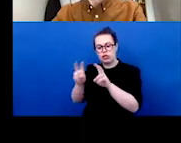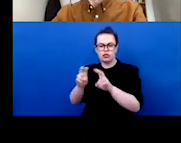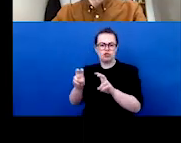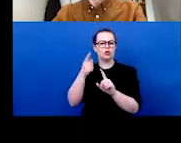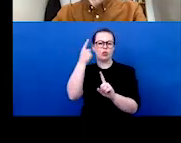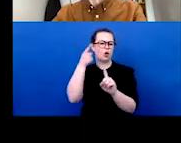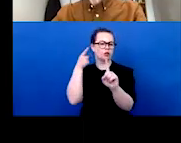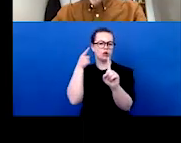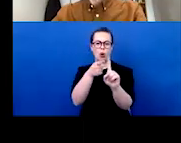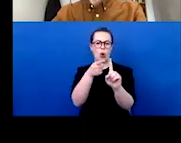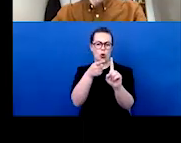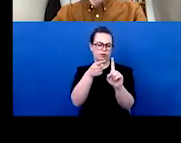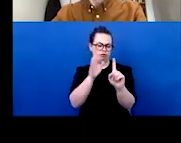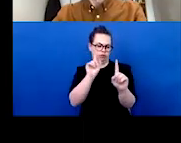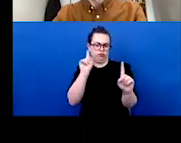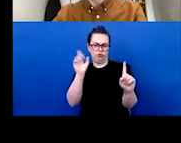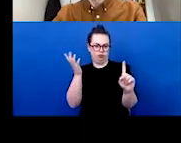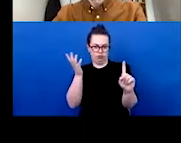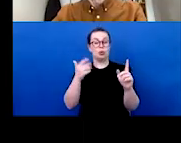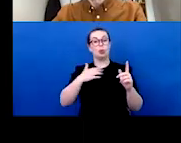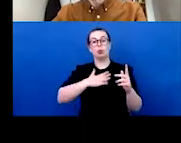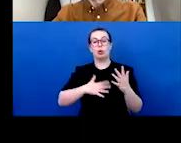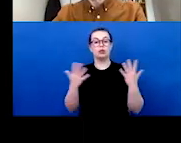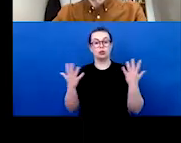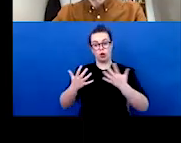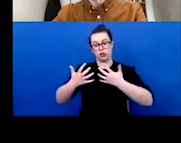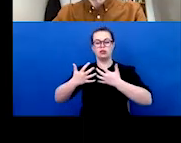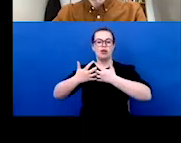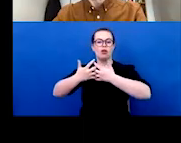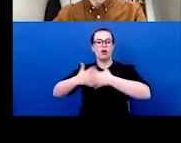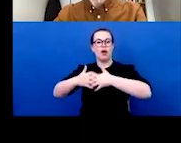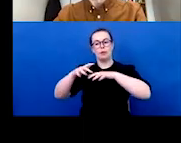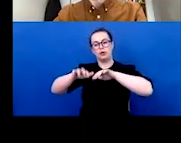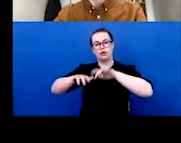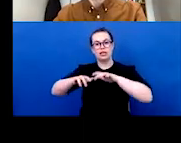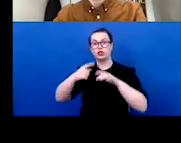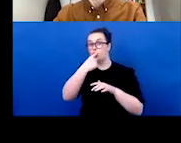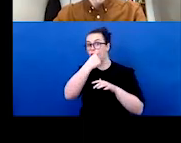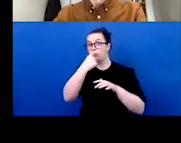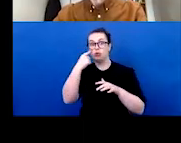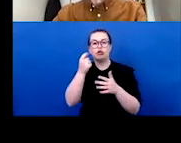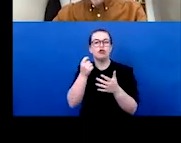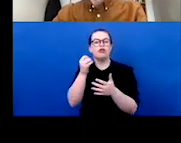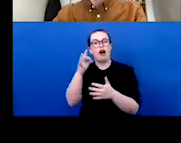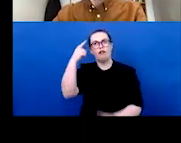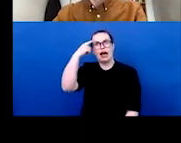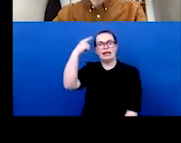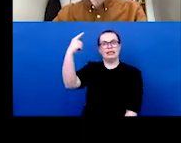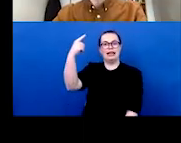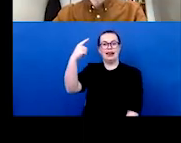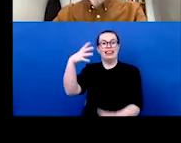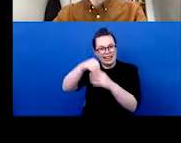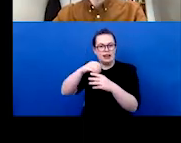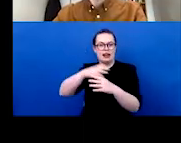provide what we call a computational proof of concept of the parallel architecture. So that is, we want